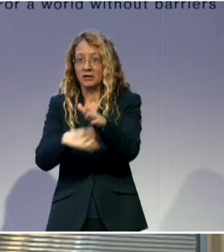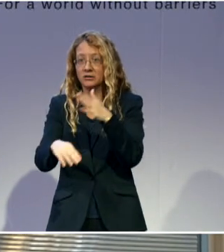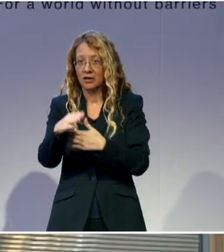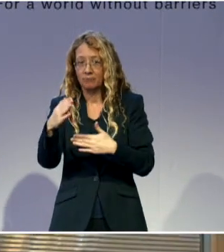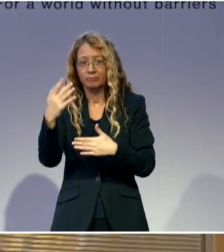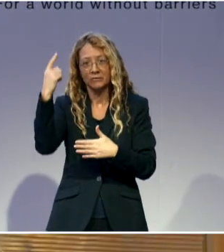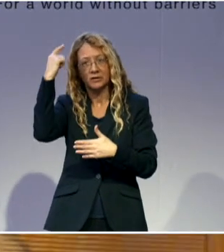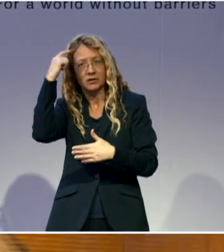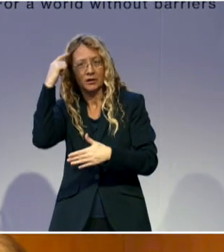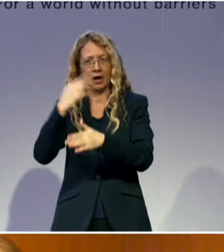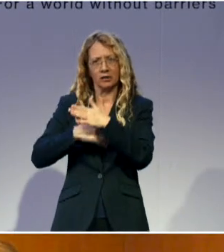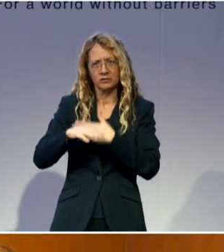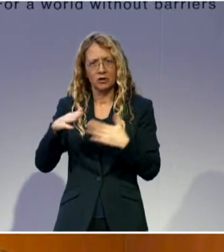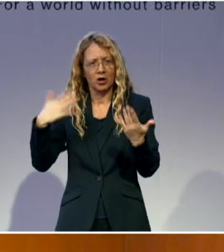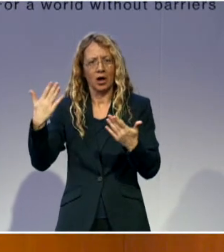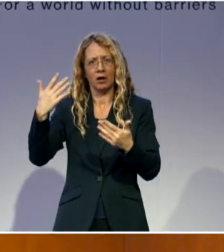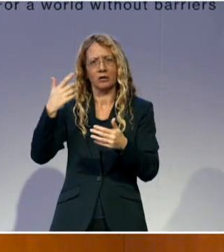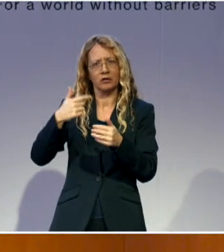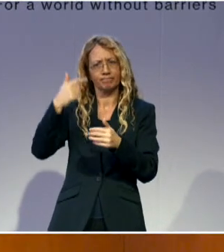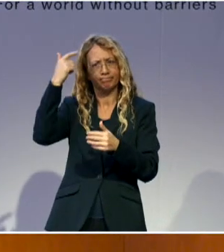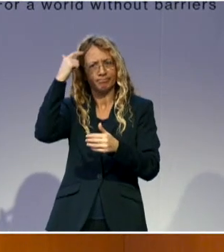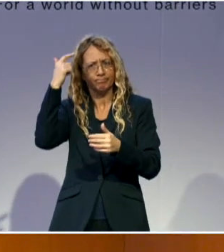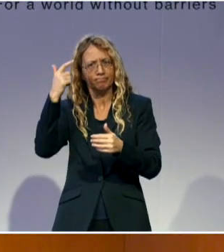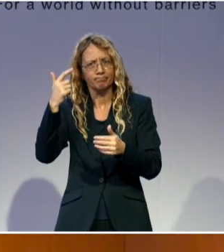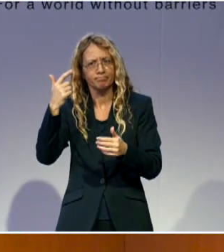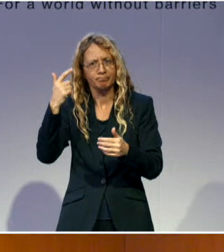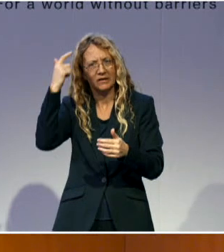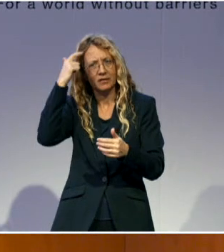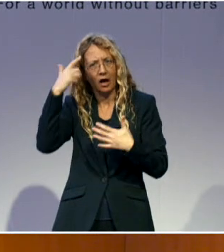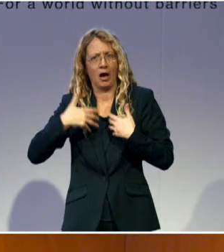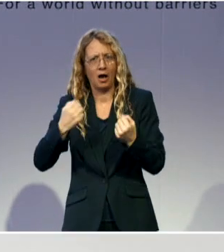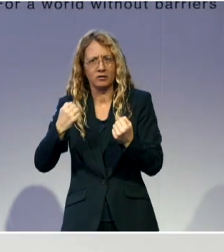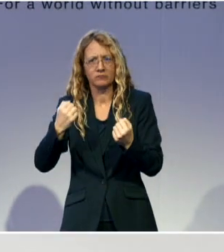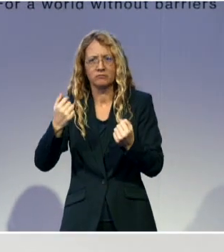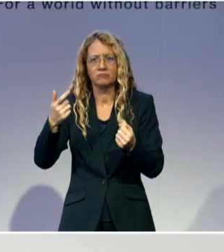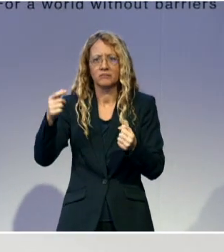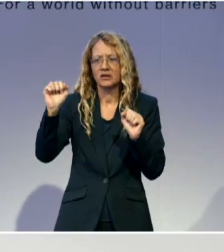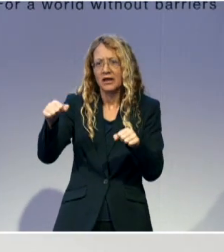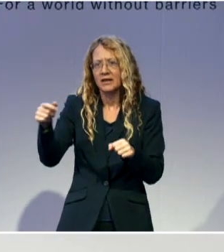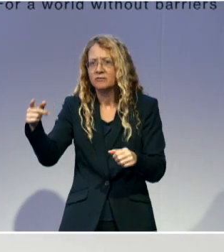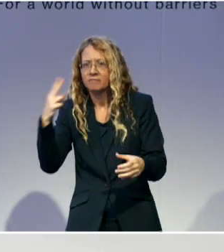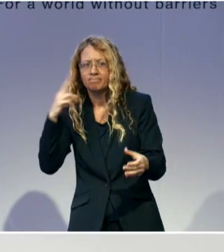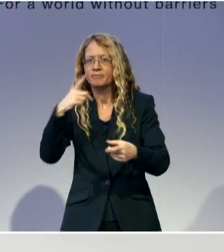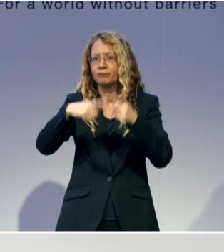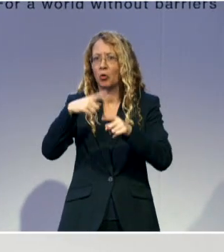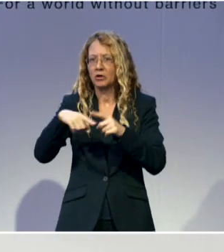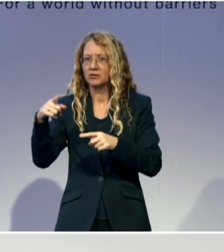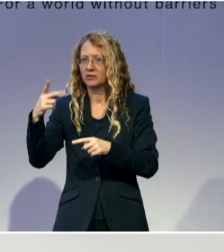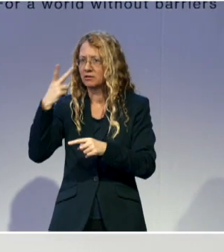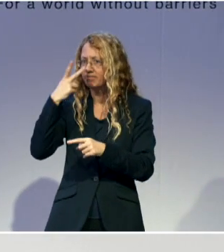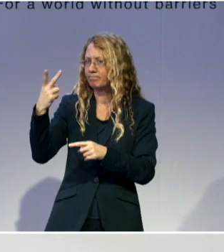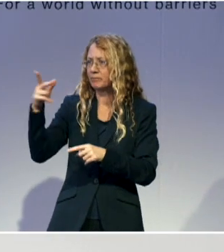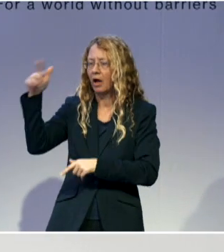disabilities to the attention of all political parties and Spain's Central Election Committee.